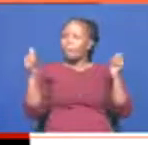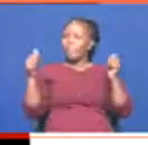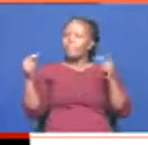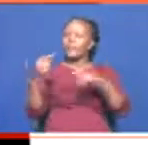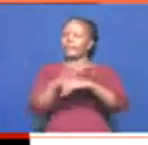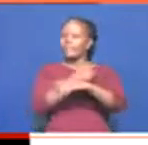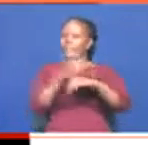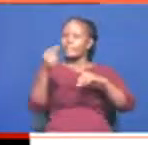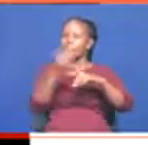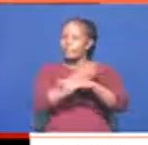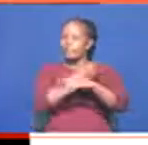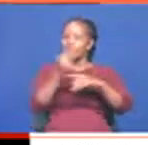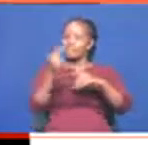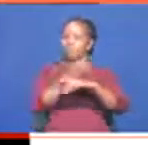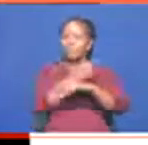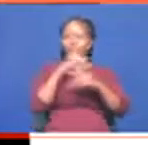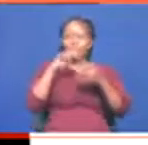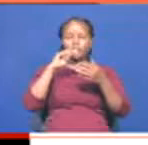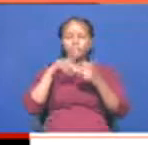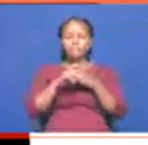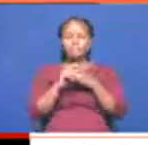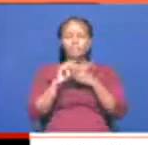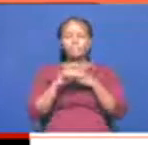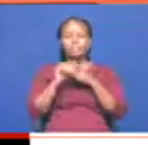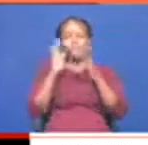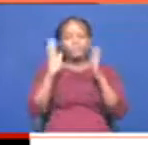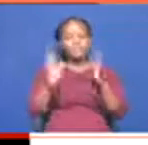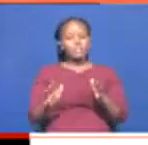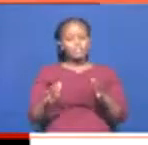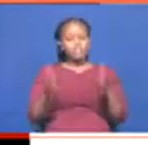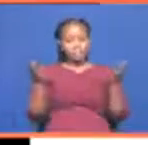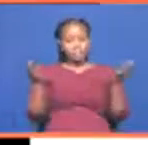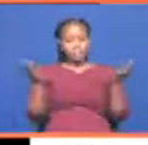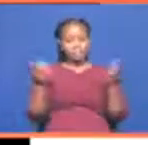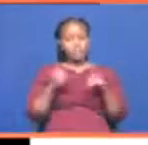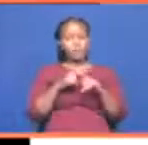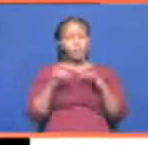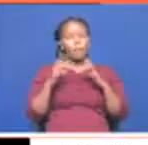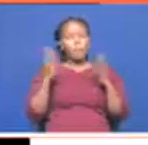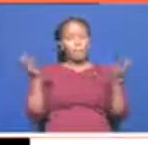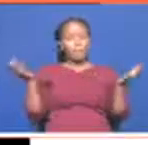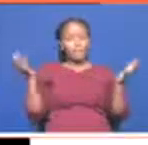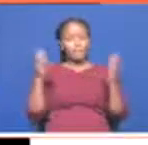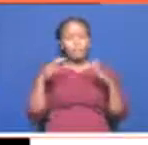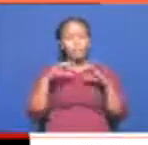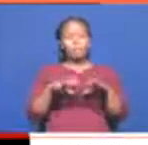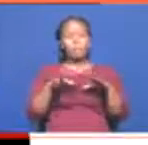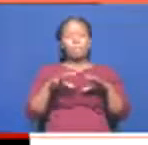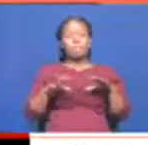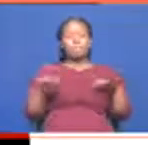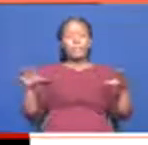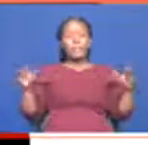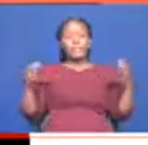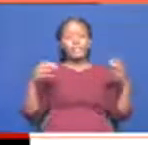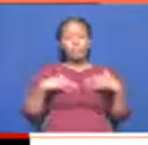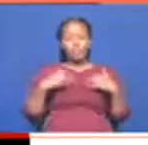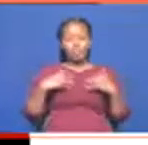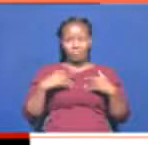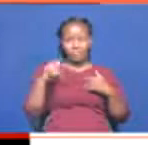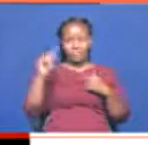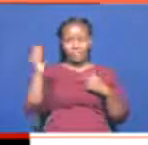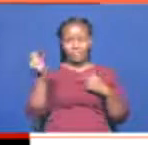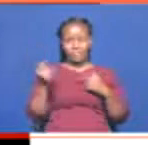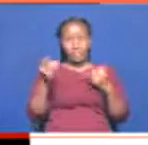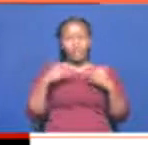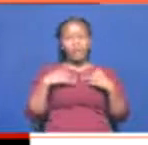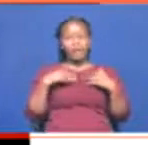engineers. But what has happened is that this market in Kenya has been opened up